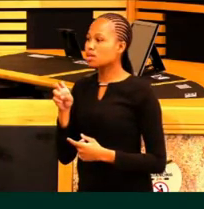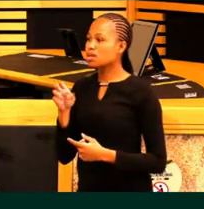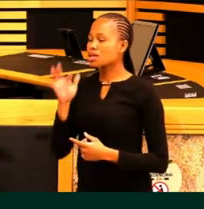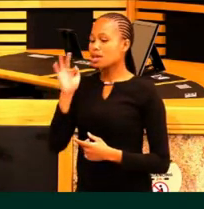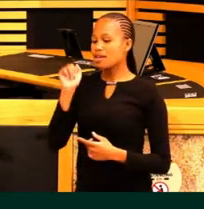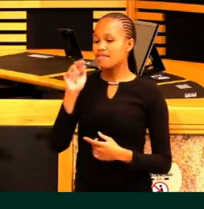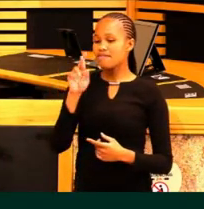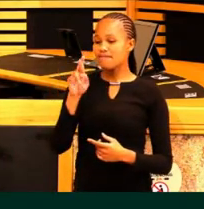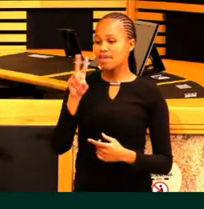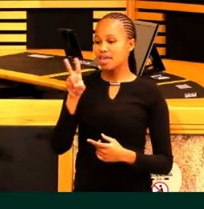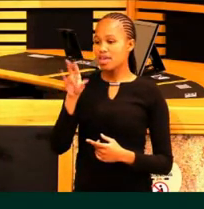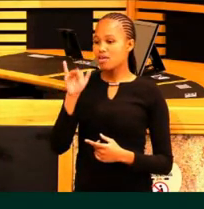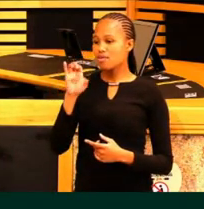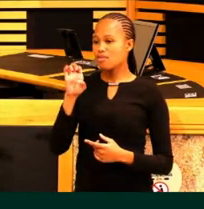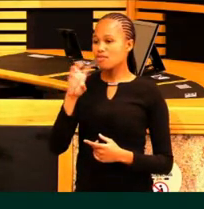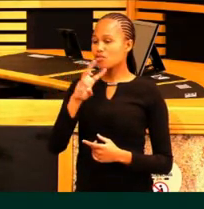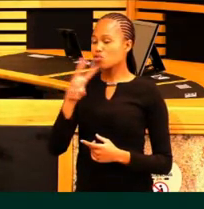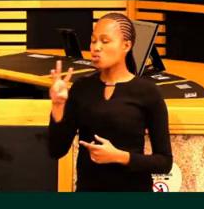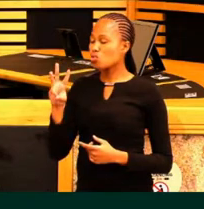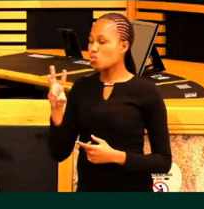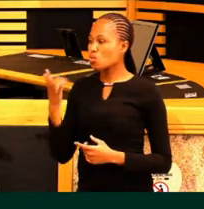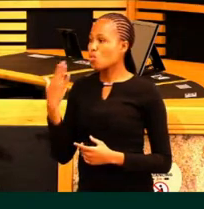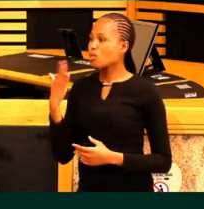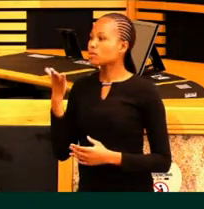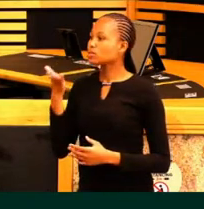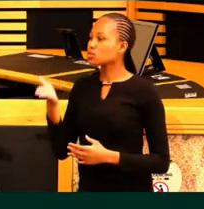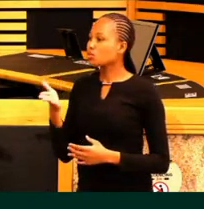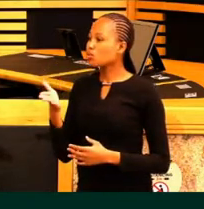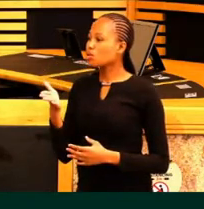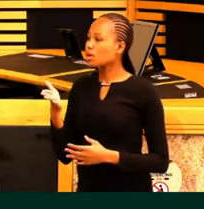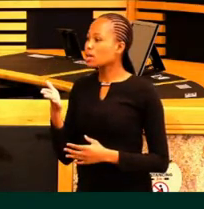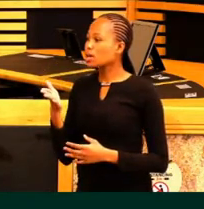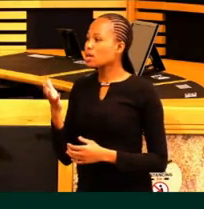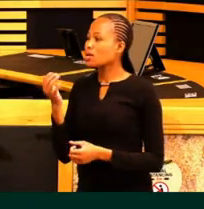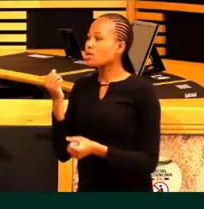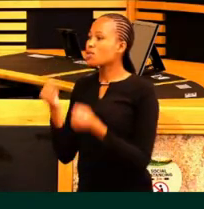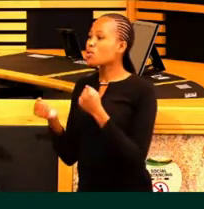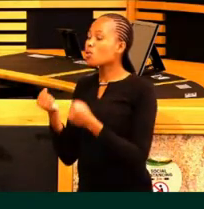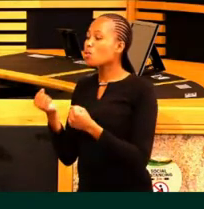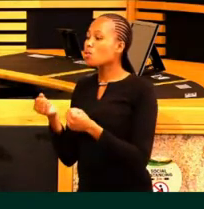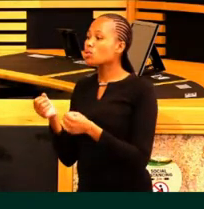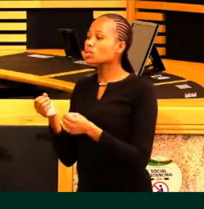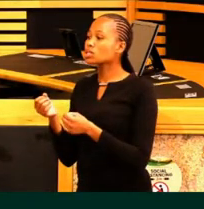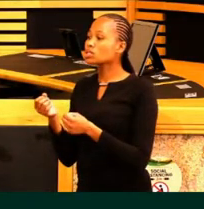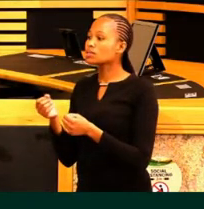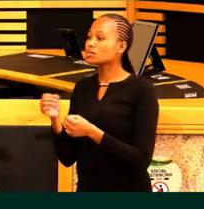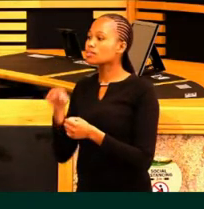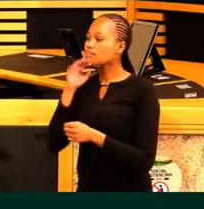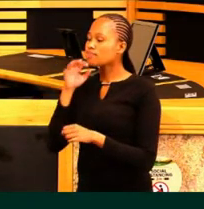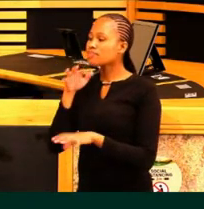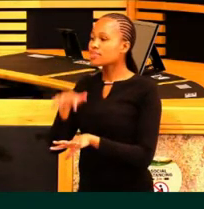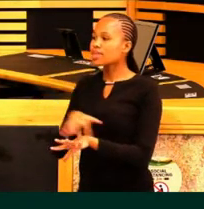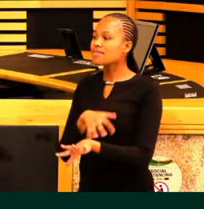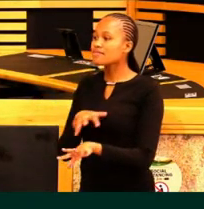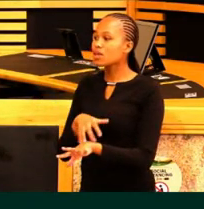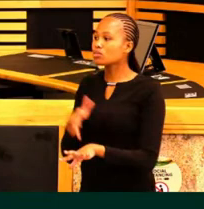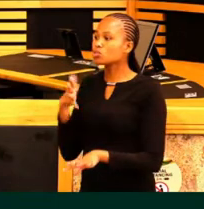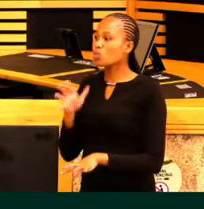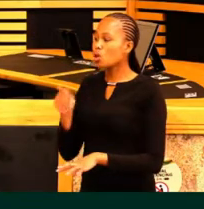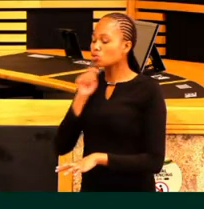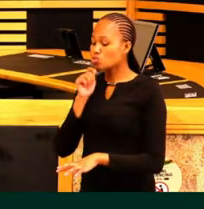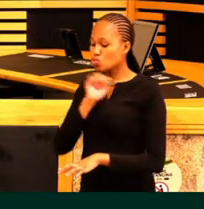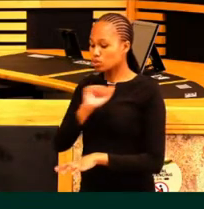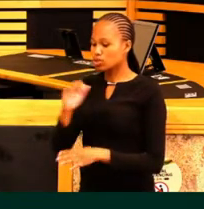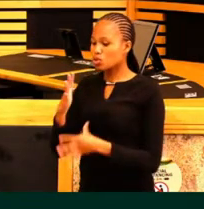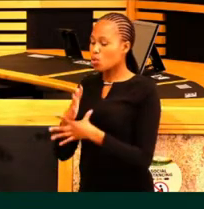erected a FIFA side Court that FIFA side Court brought the attention of e-firms wanting to use their